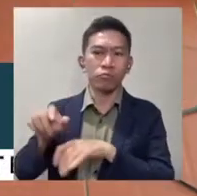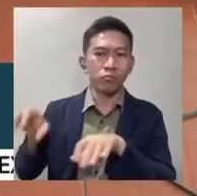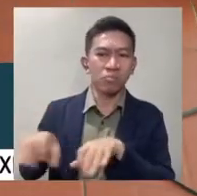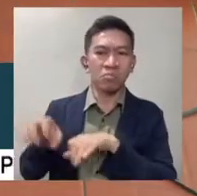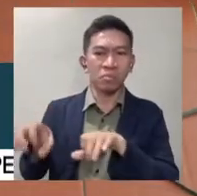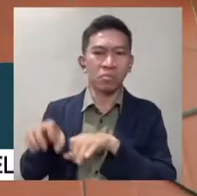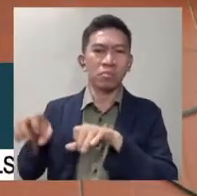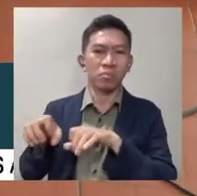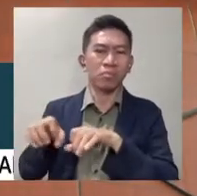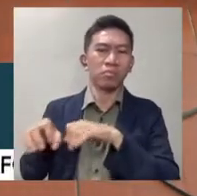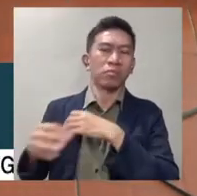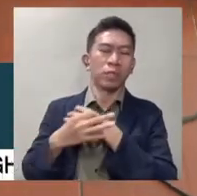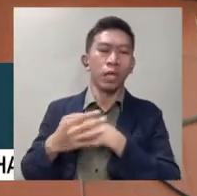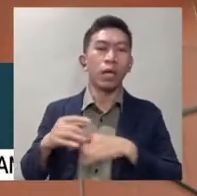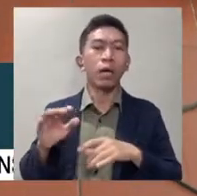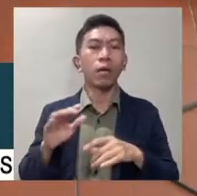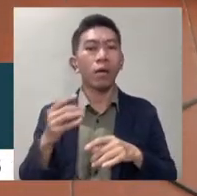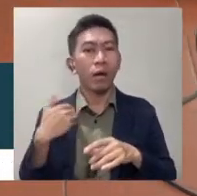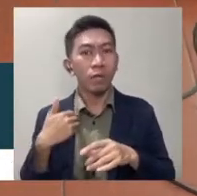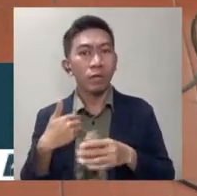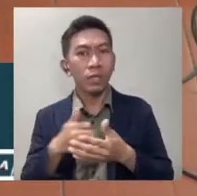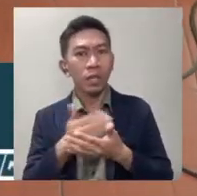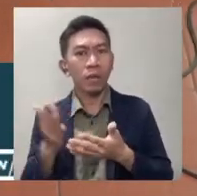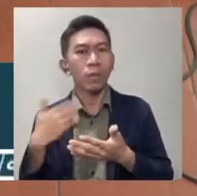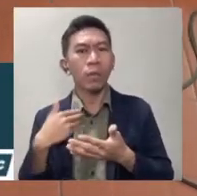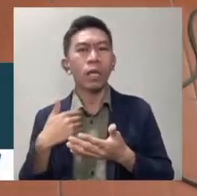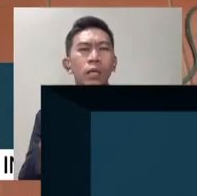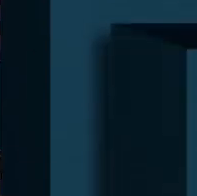workers also offered illicit services.